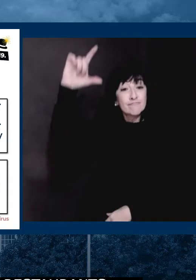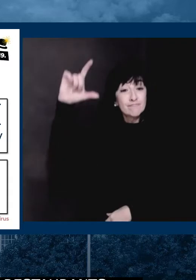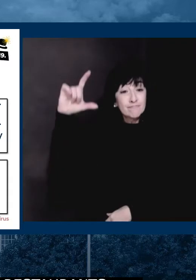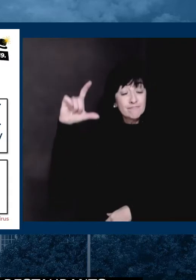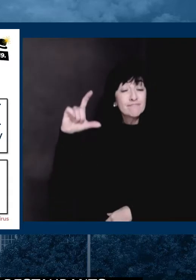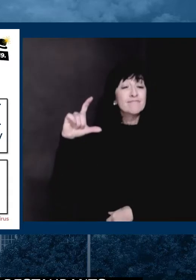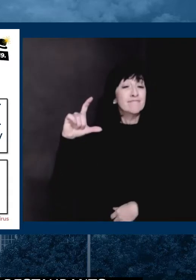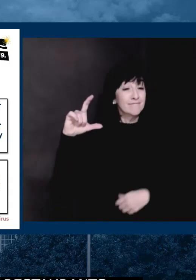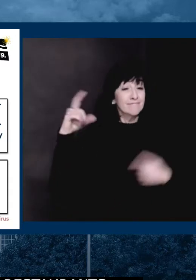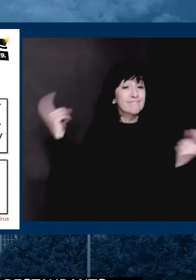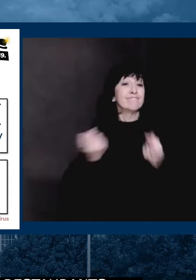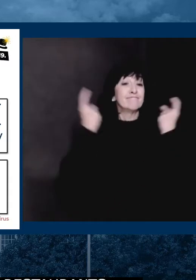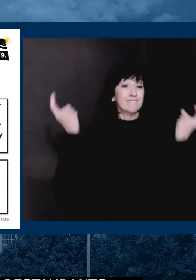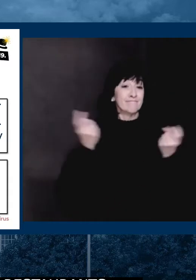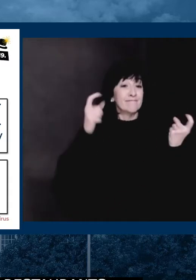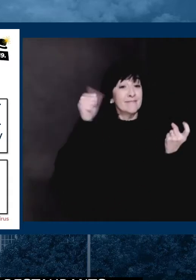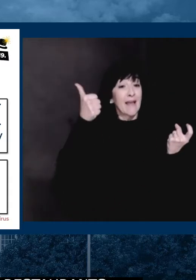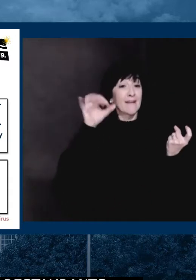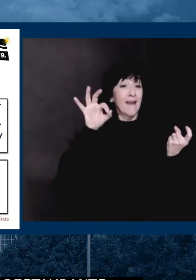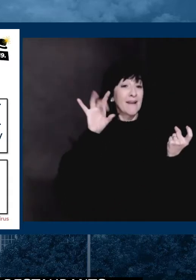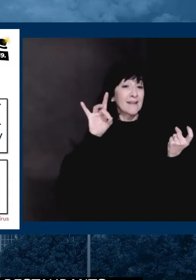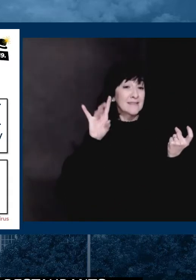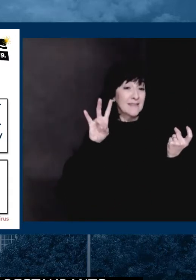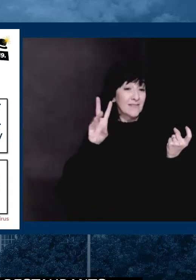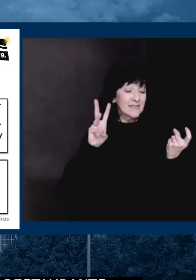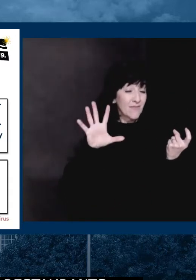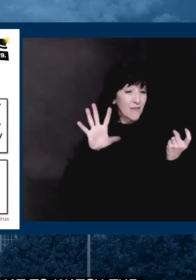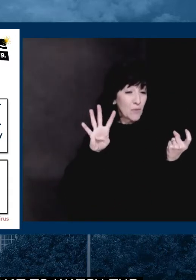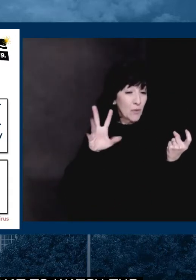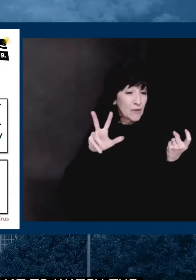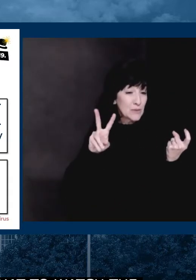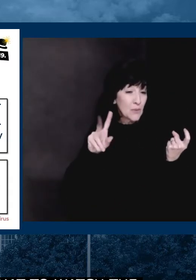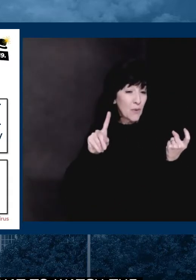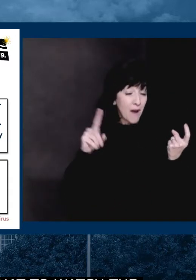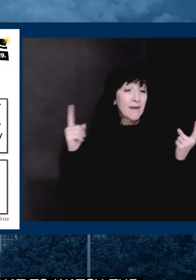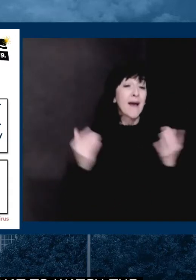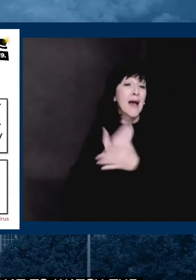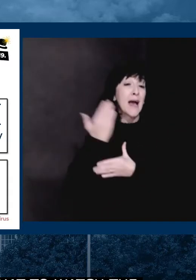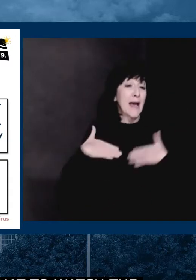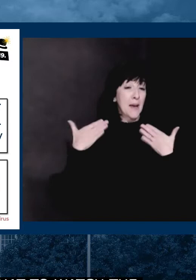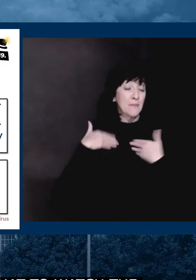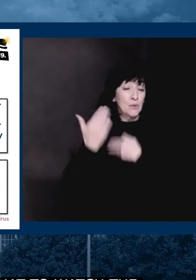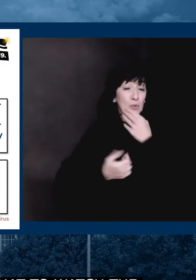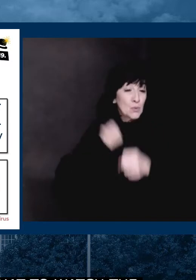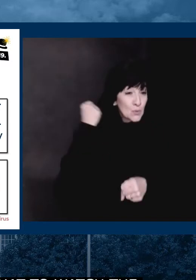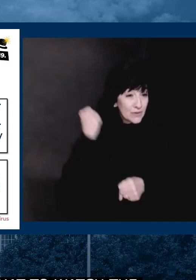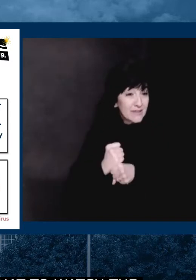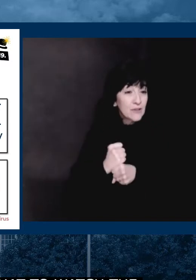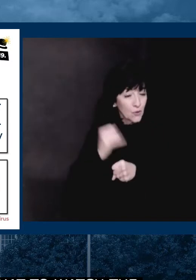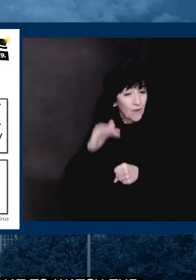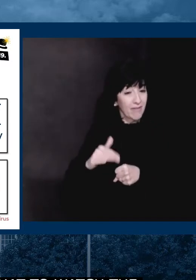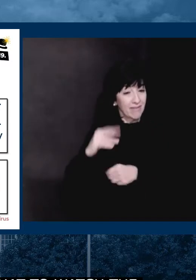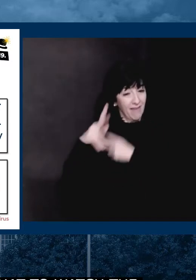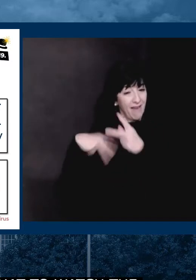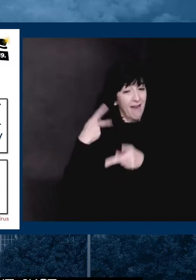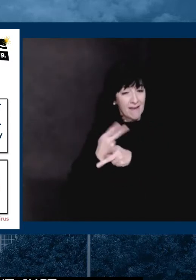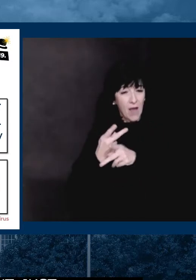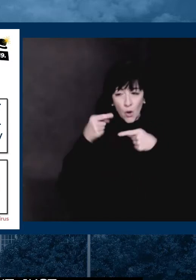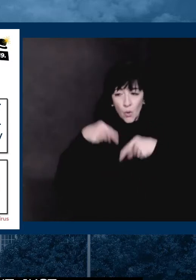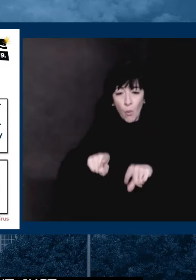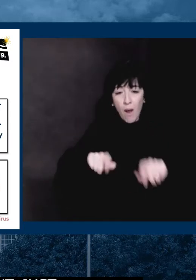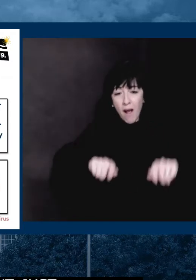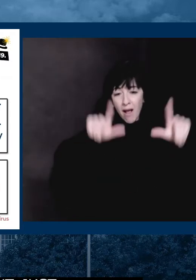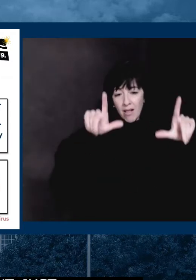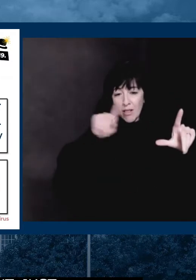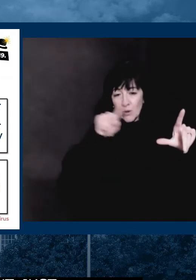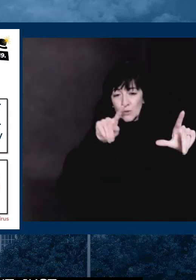together, even though it's different. Just remember, next year, New Year's Eve is going to be better. That light is